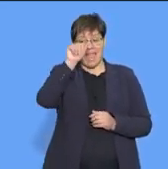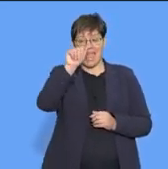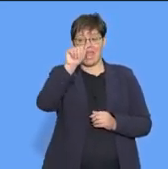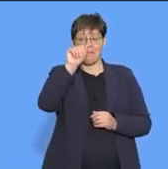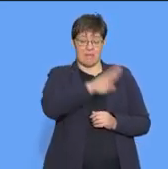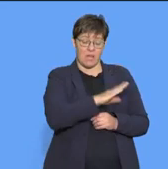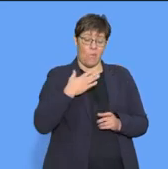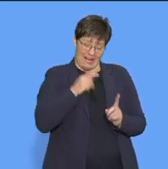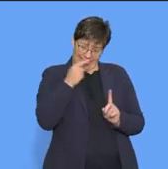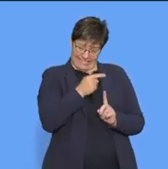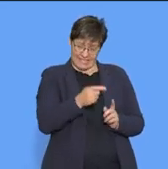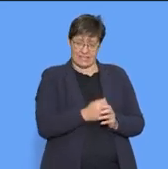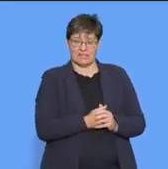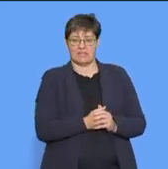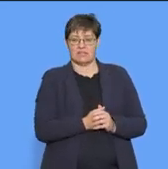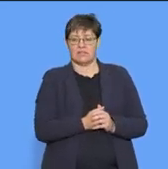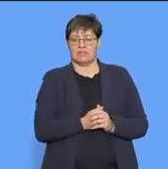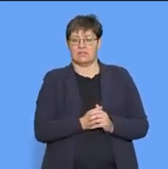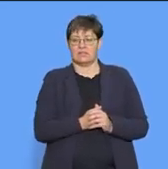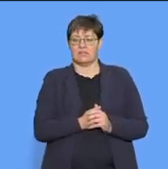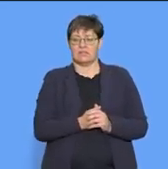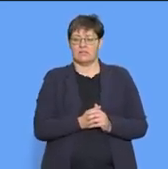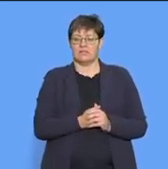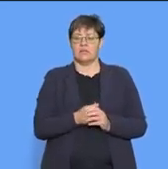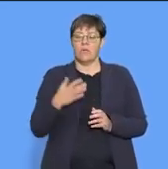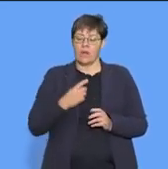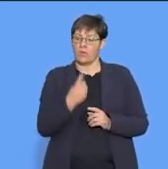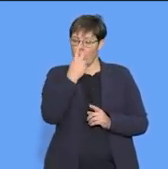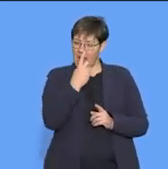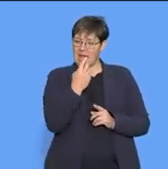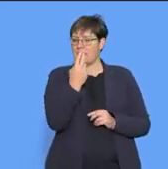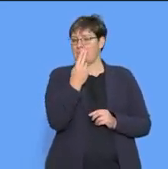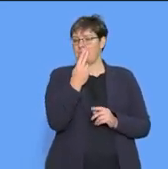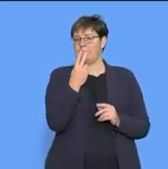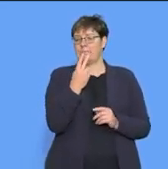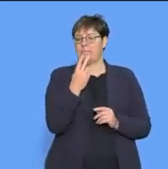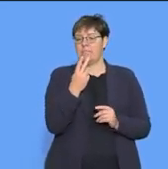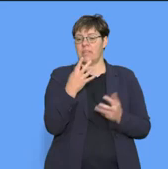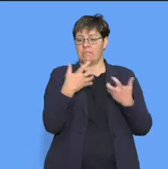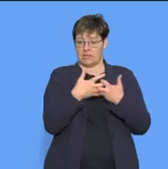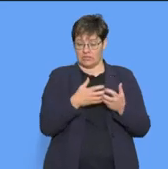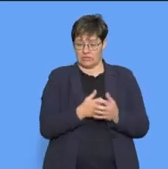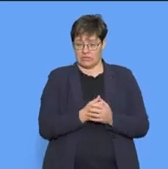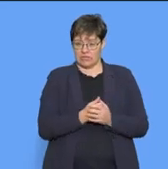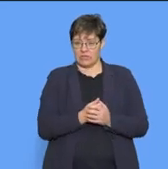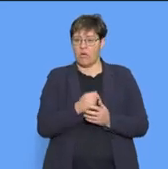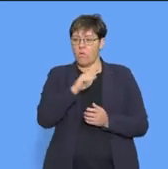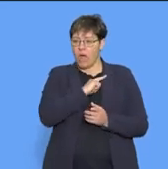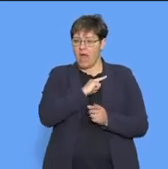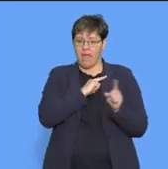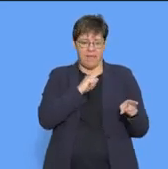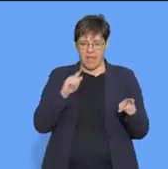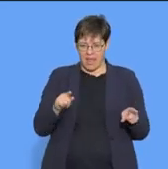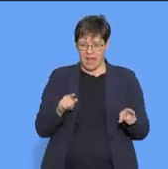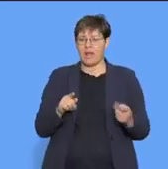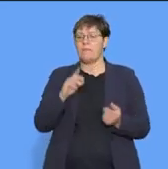AB, the distance from A to B. Okay, so I need to have at least one matching pair. So again, because I'm given these two